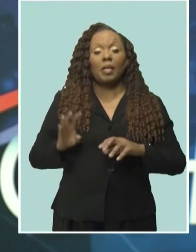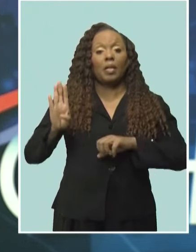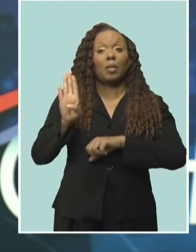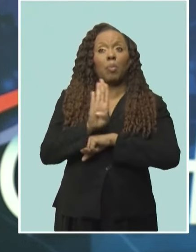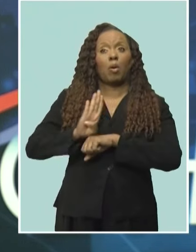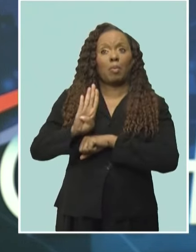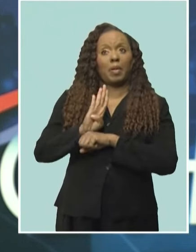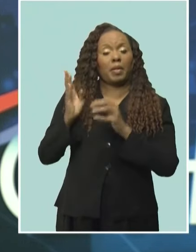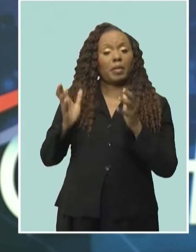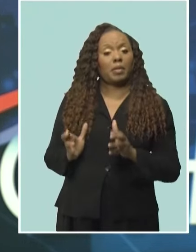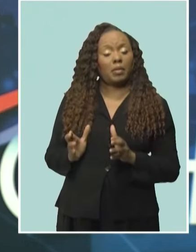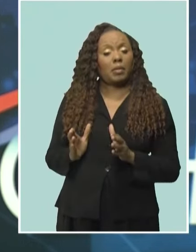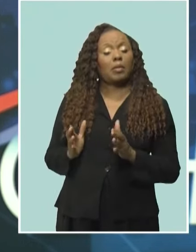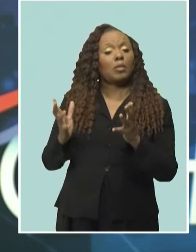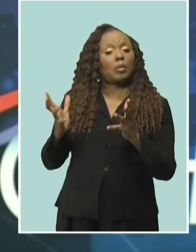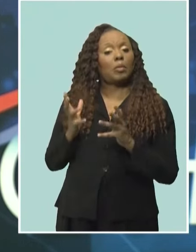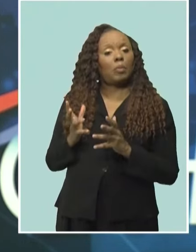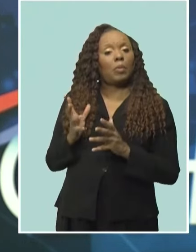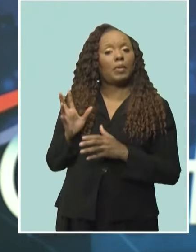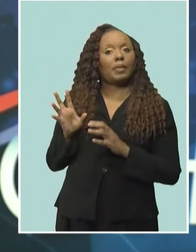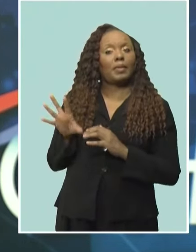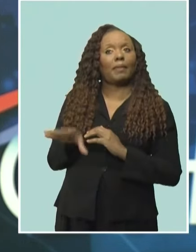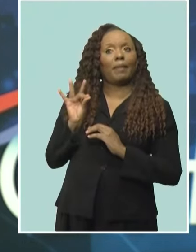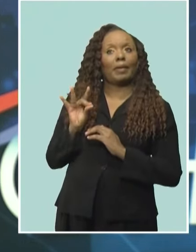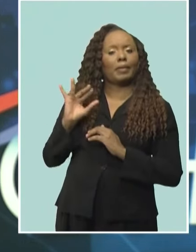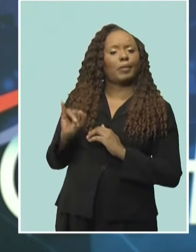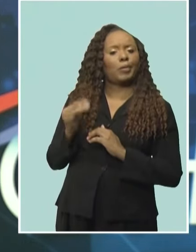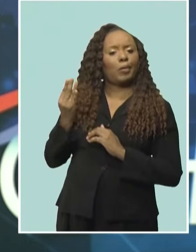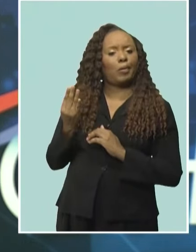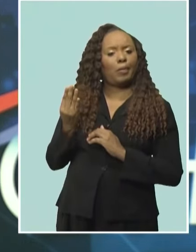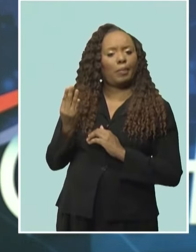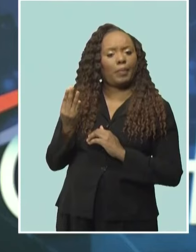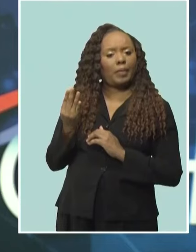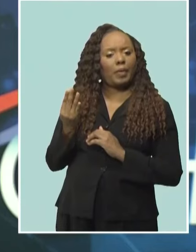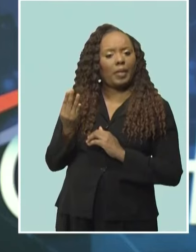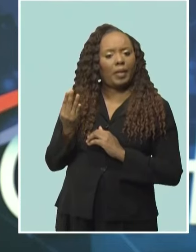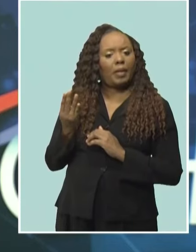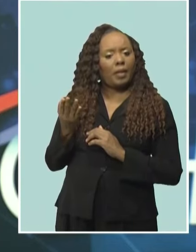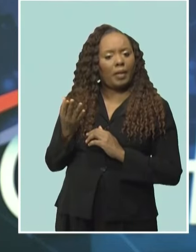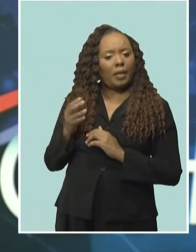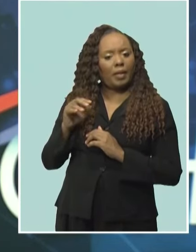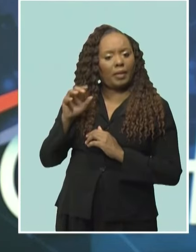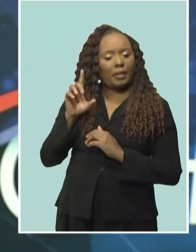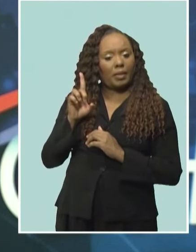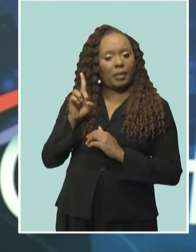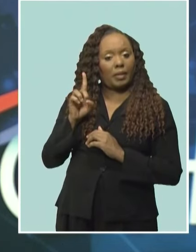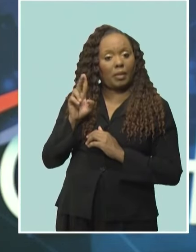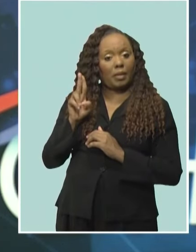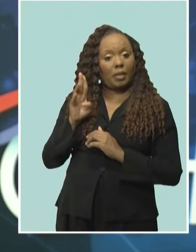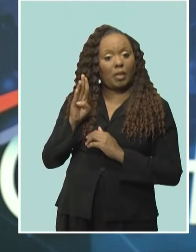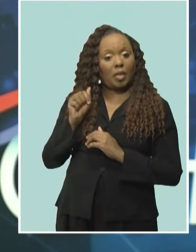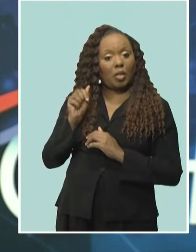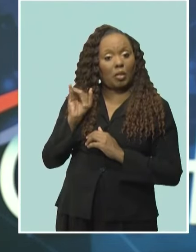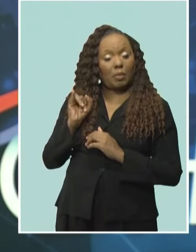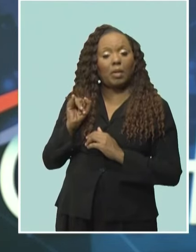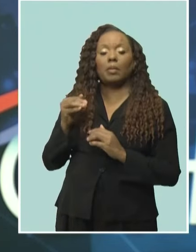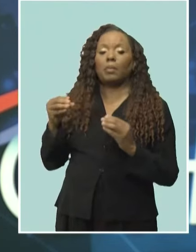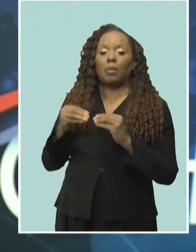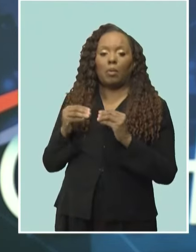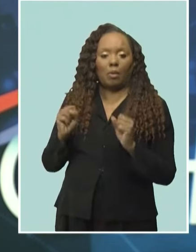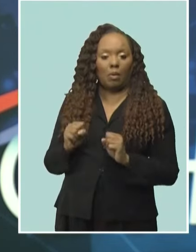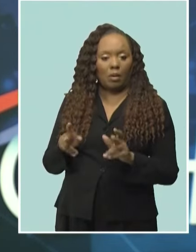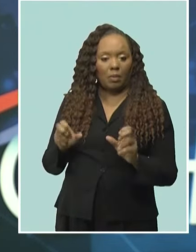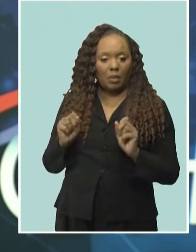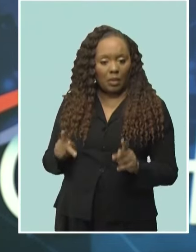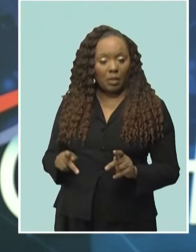Barbadians seeking employment will soon have an opportunity to find jobs at home and abroad. All they have to do is